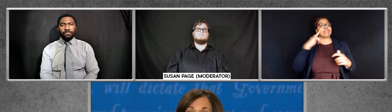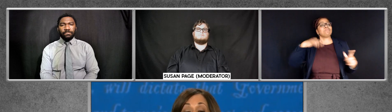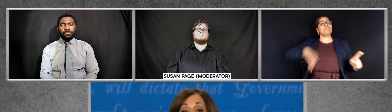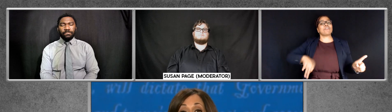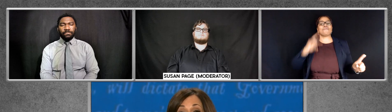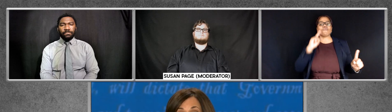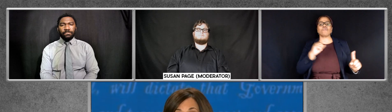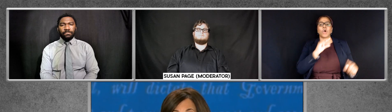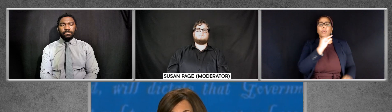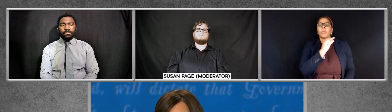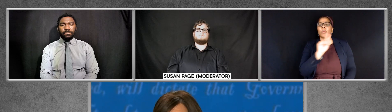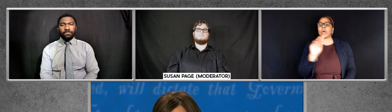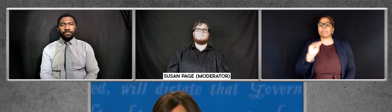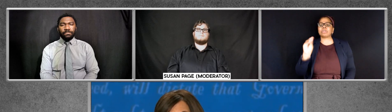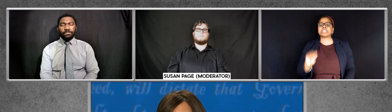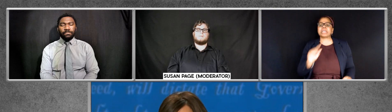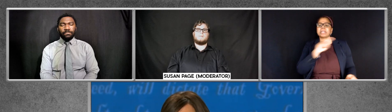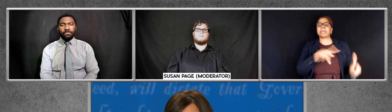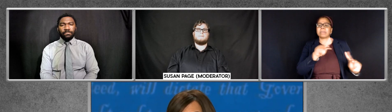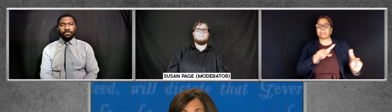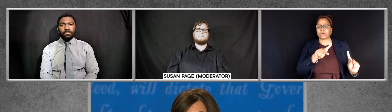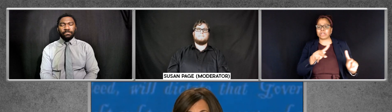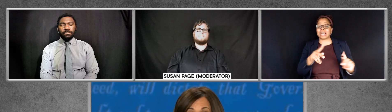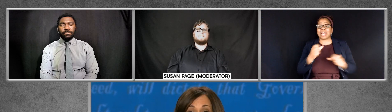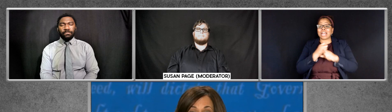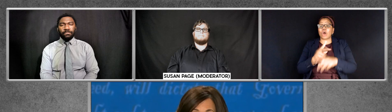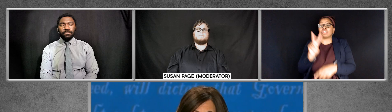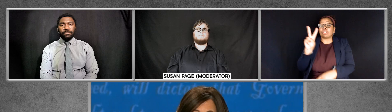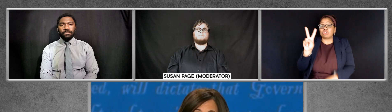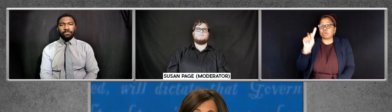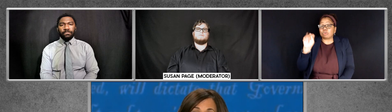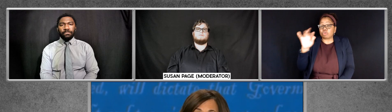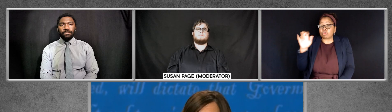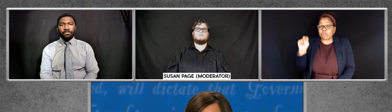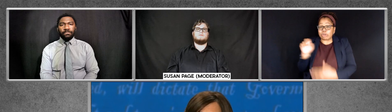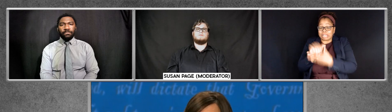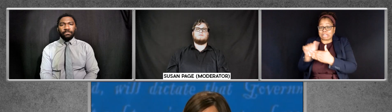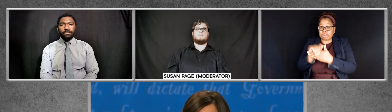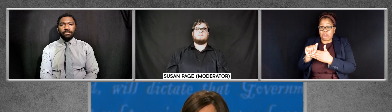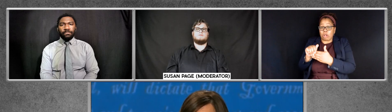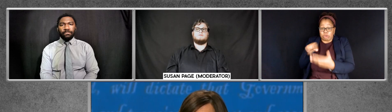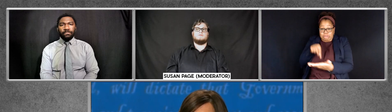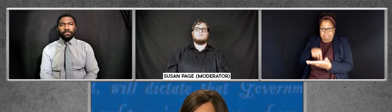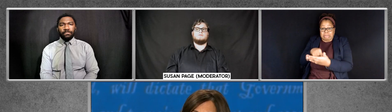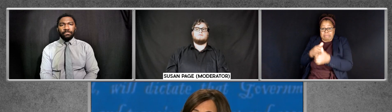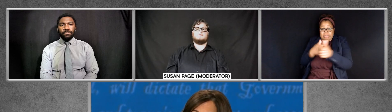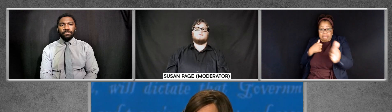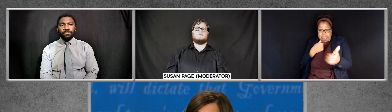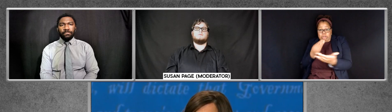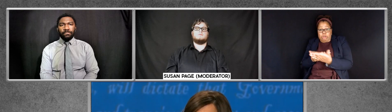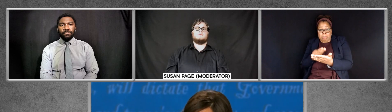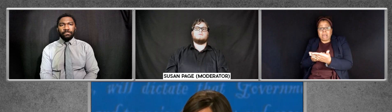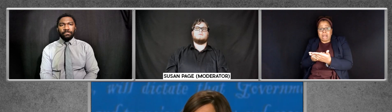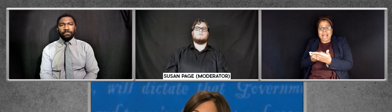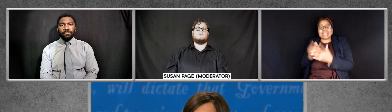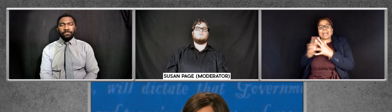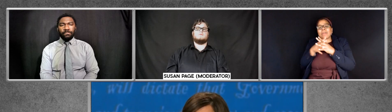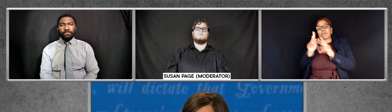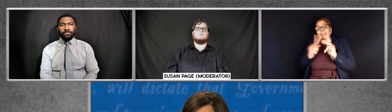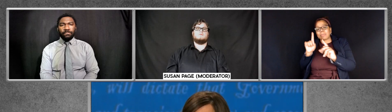America, leading to a $2 trillion deficit that the American people are going to have to pay for. On day one,